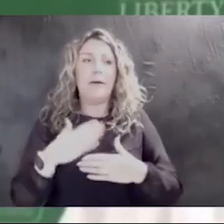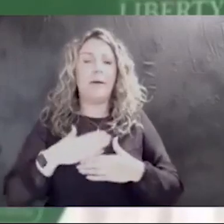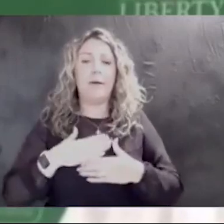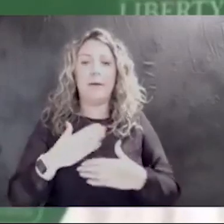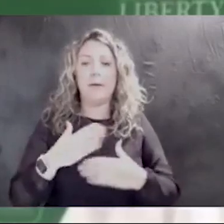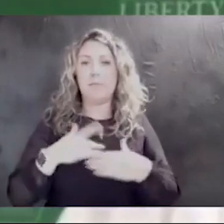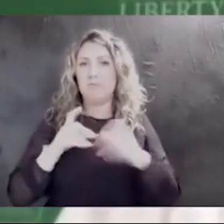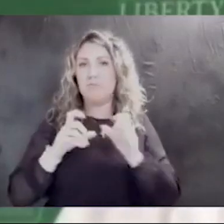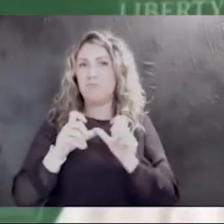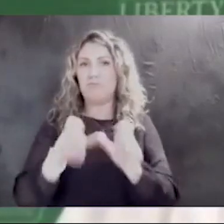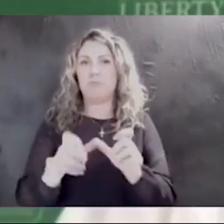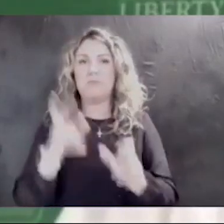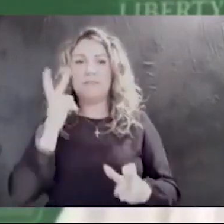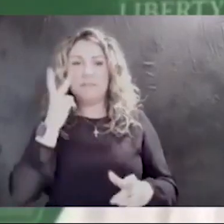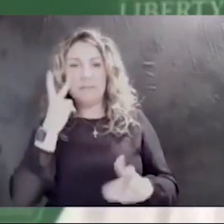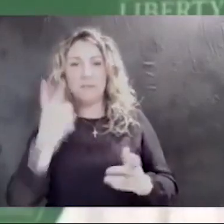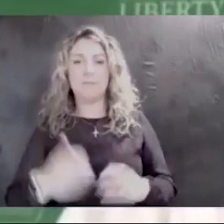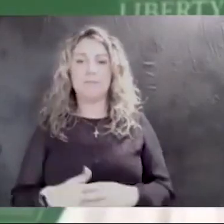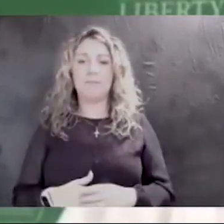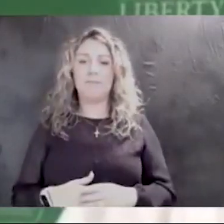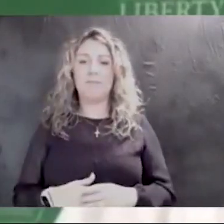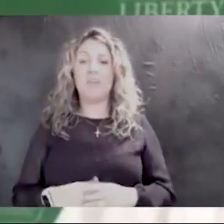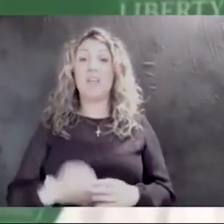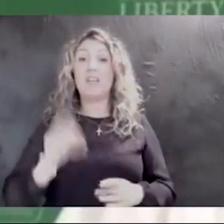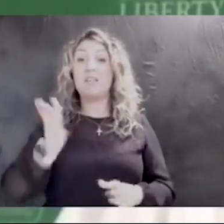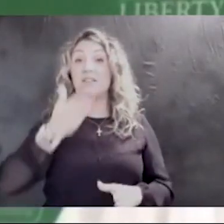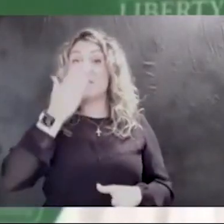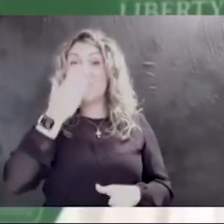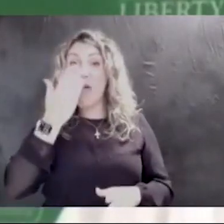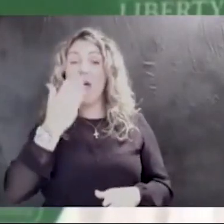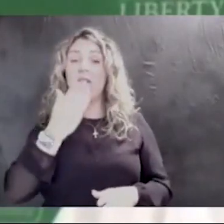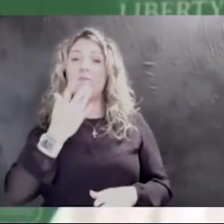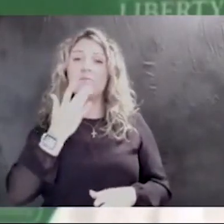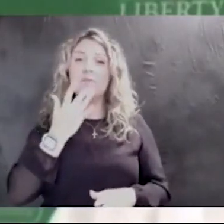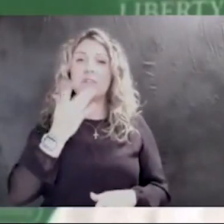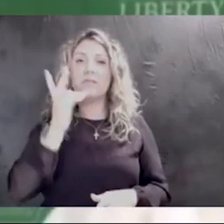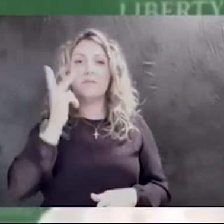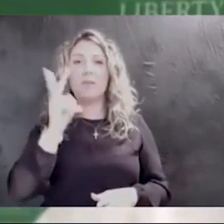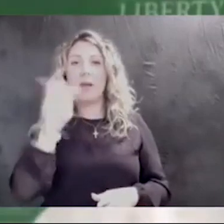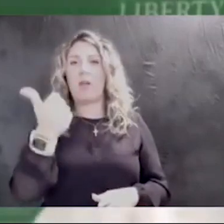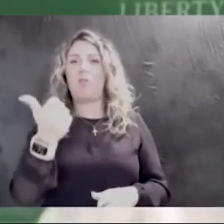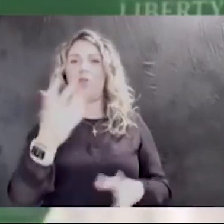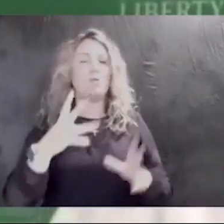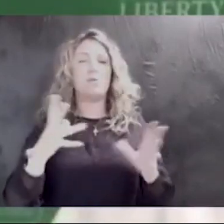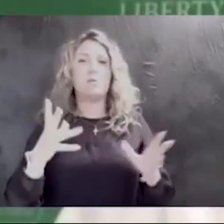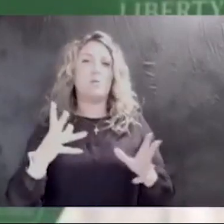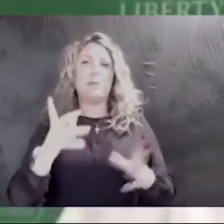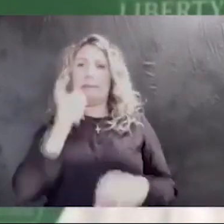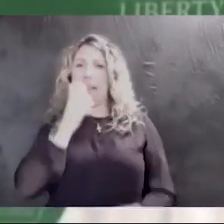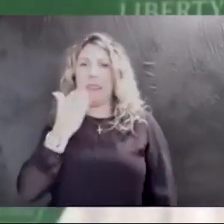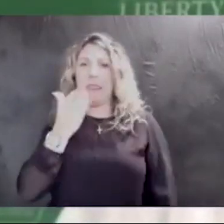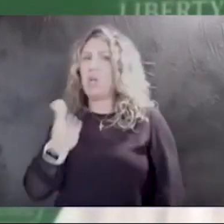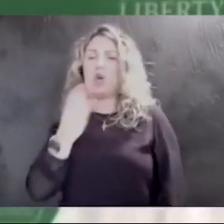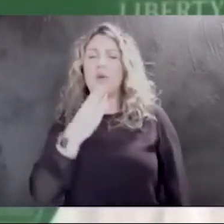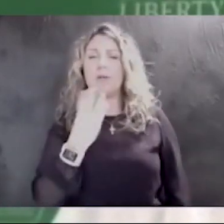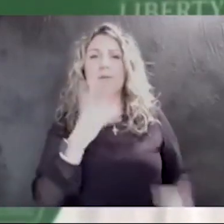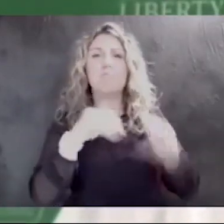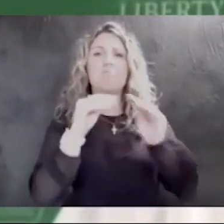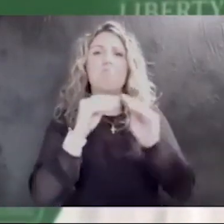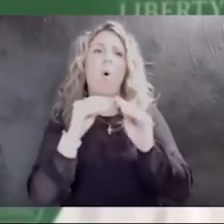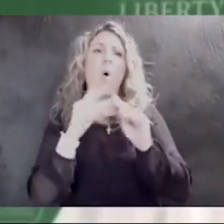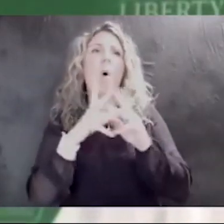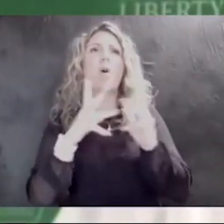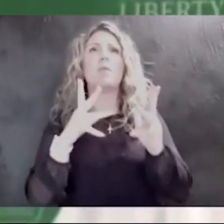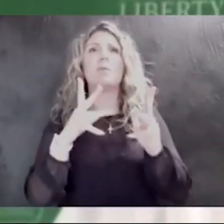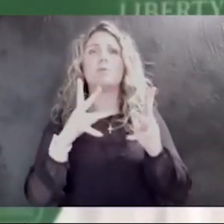and smell sensation that we used to see with others. It's more skewed towards